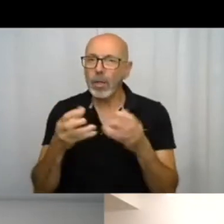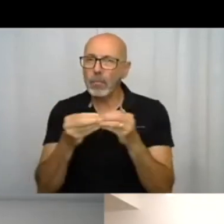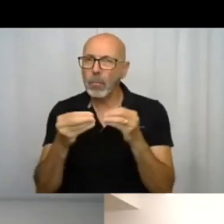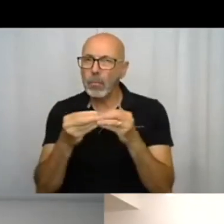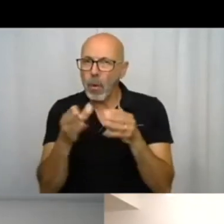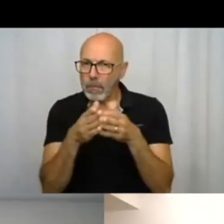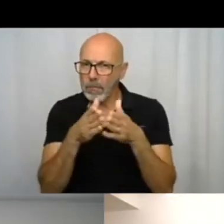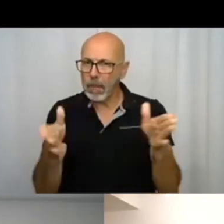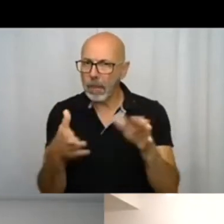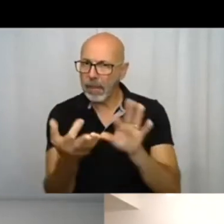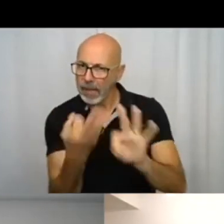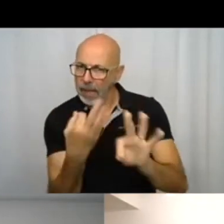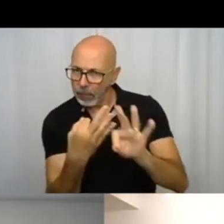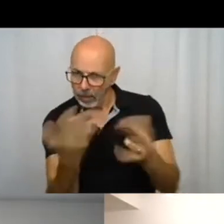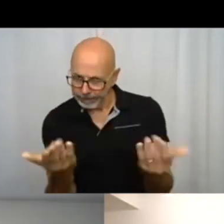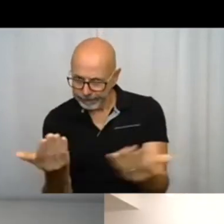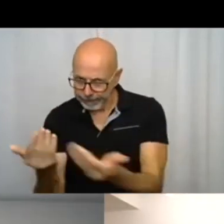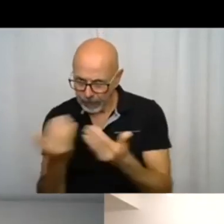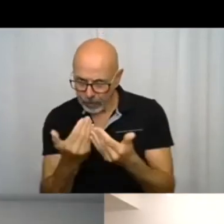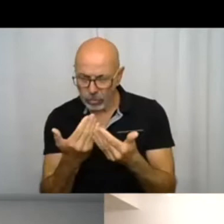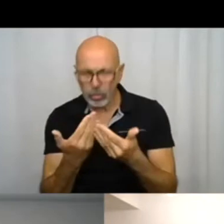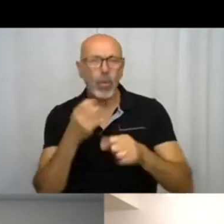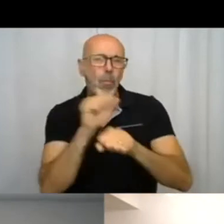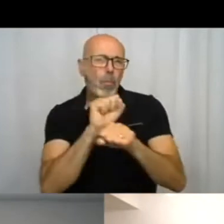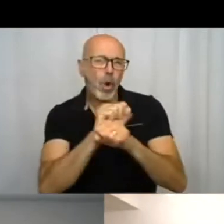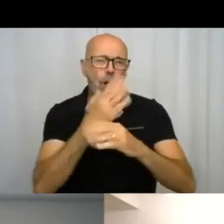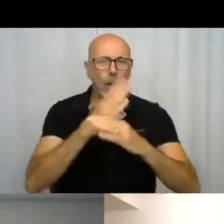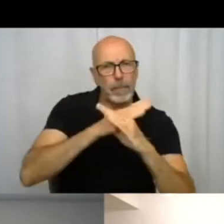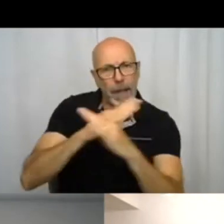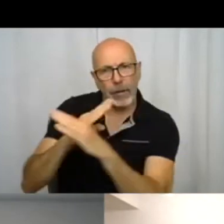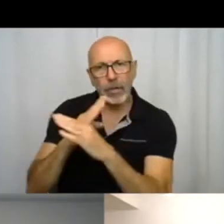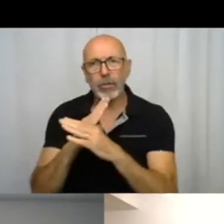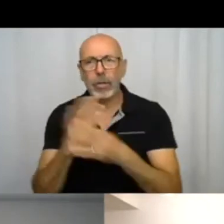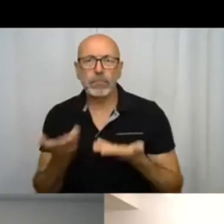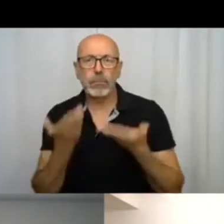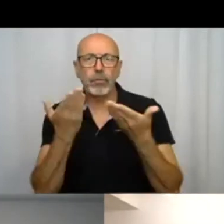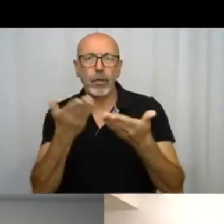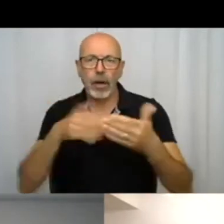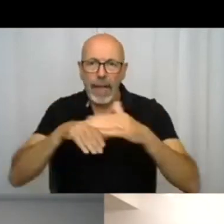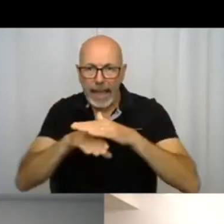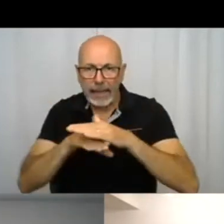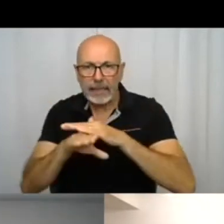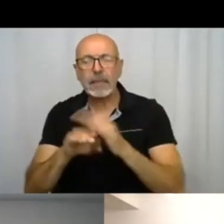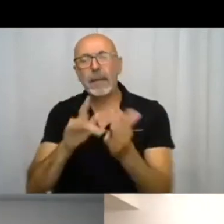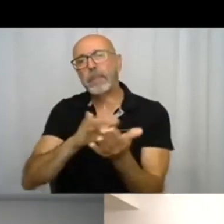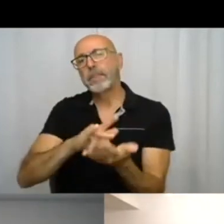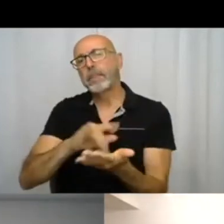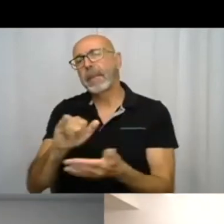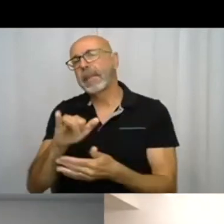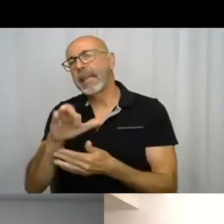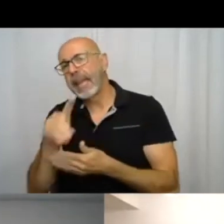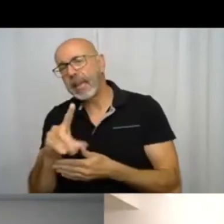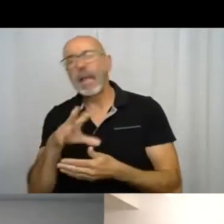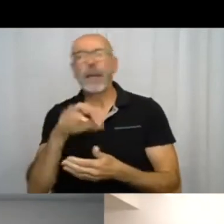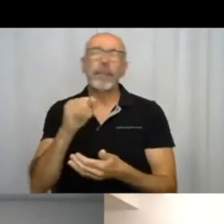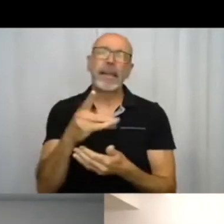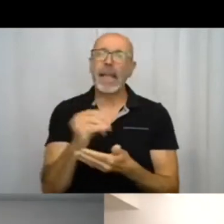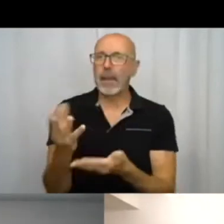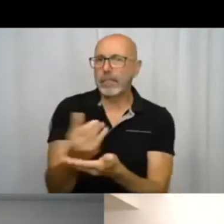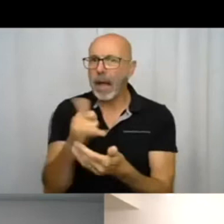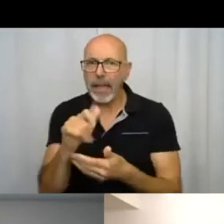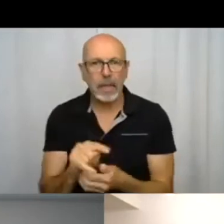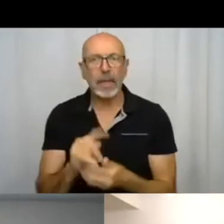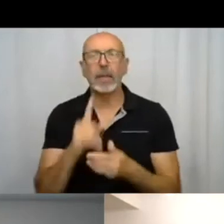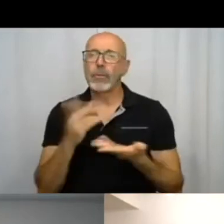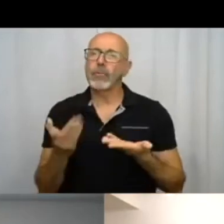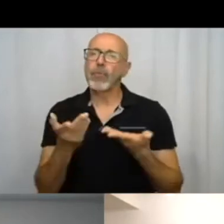on how to work around barriers to promote greater access to Medicaid and Medicaid buy-in, to really improve services for people with